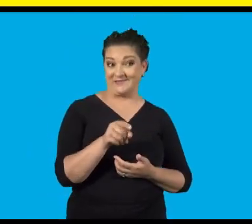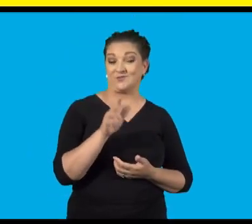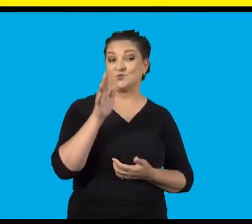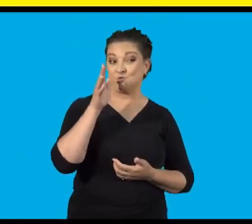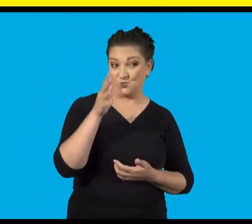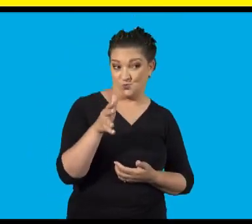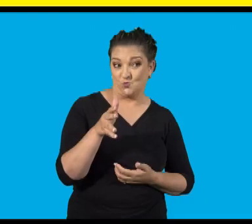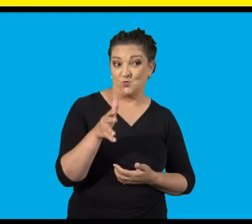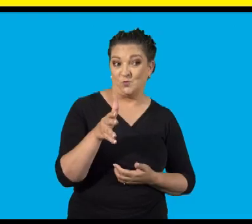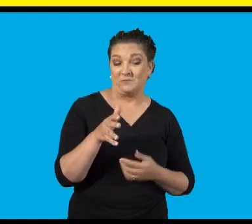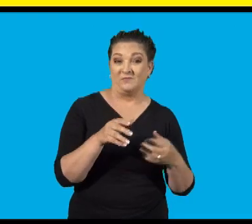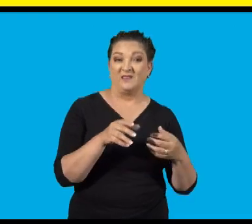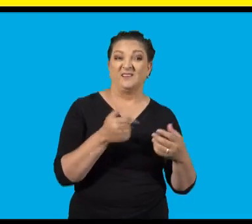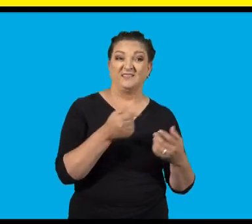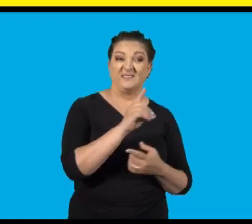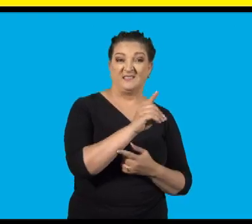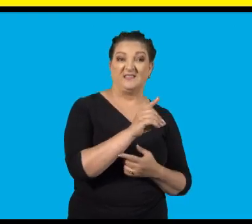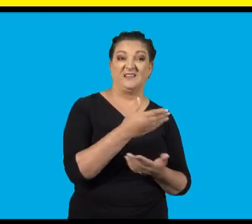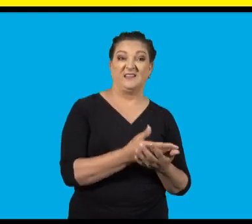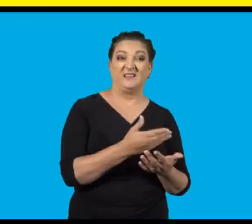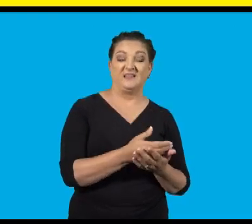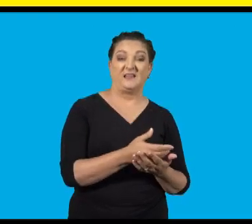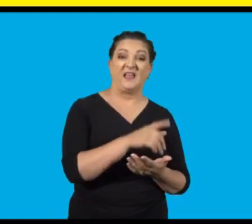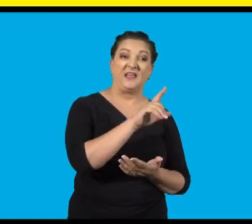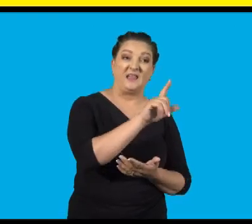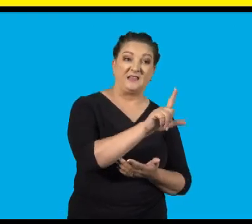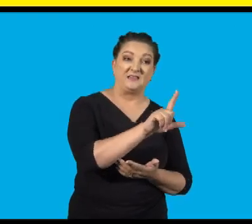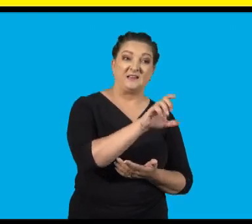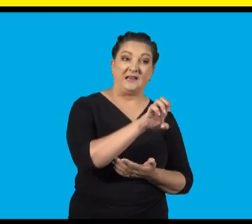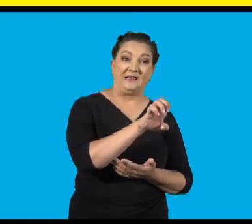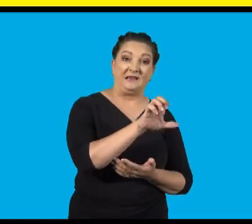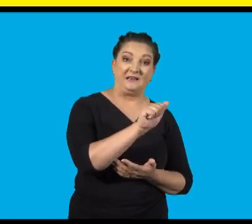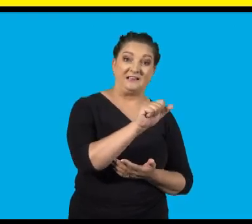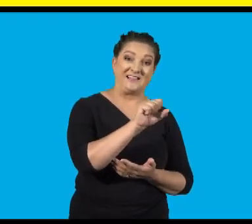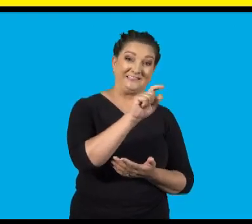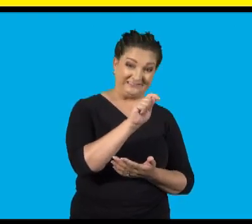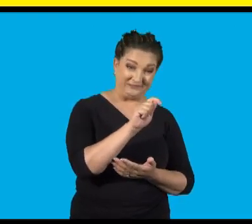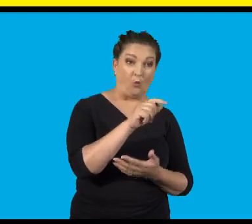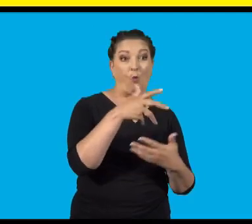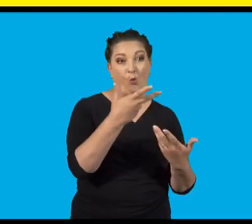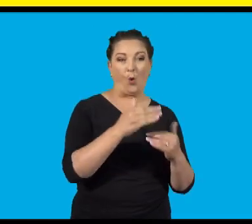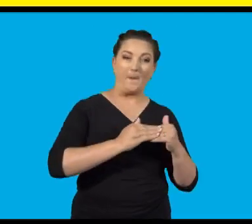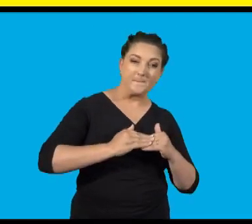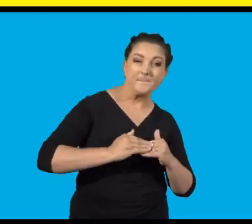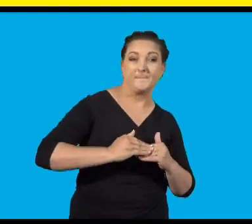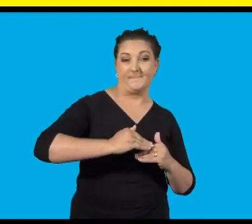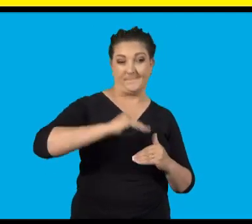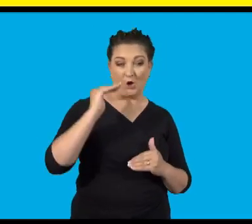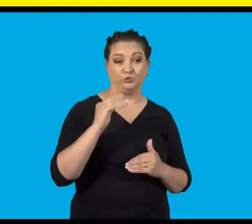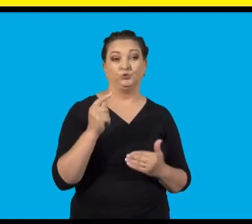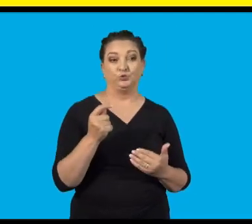it can either be, you can either use the word least or most. And can you see that this is the superlative form